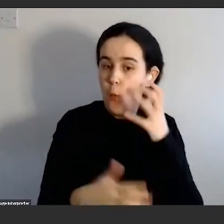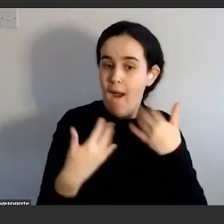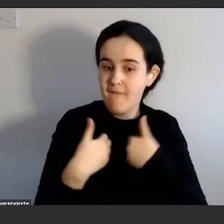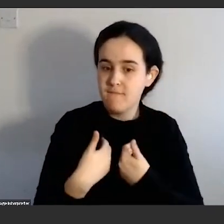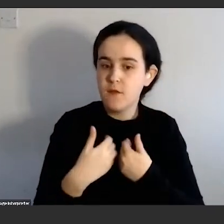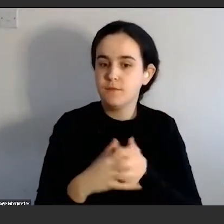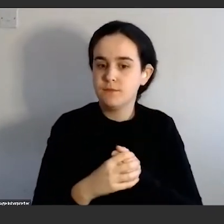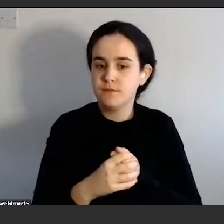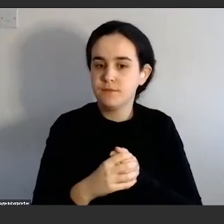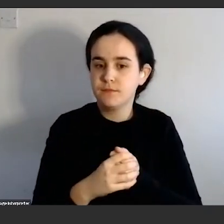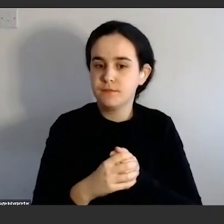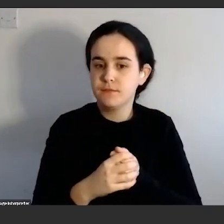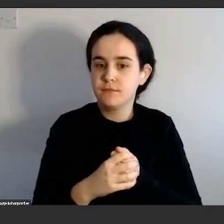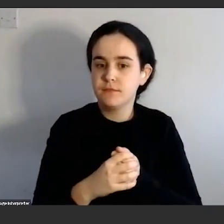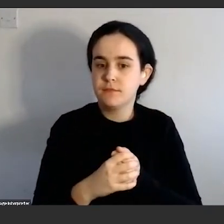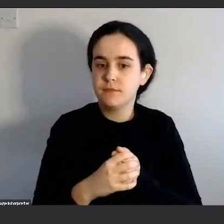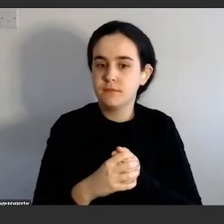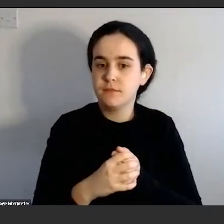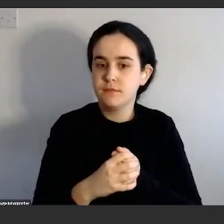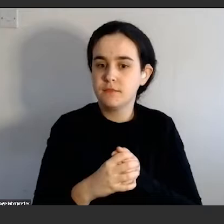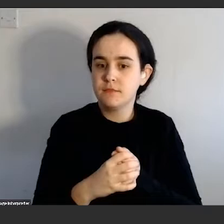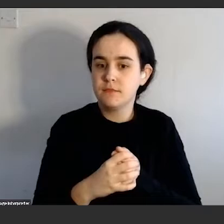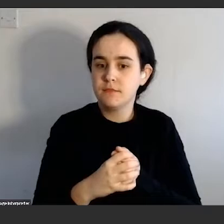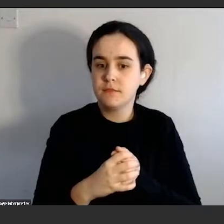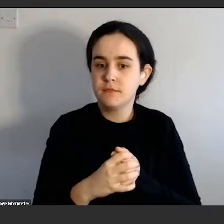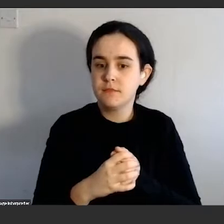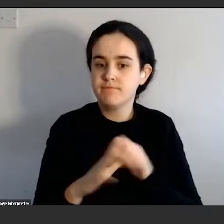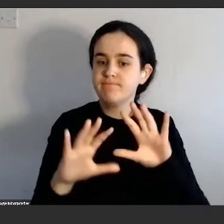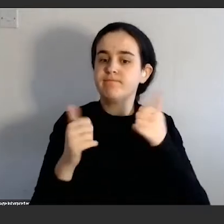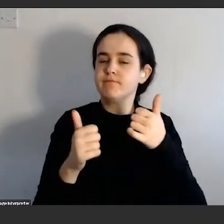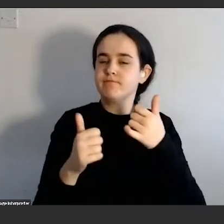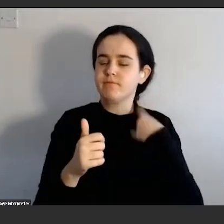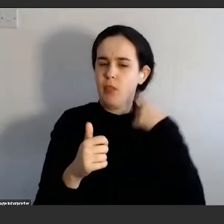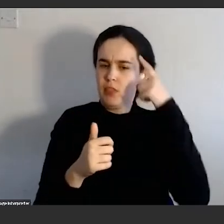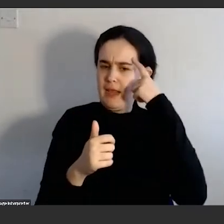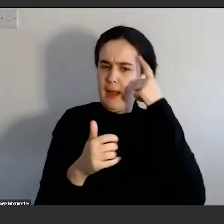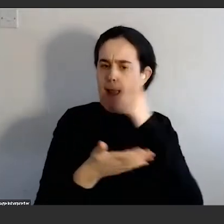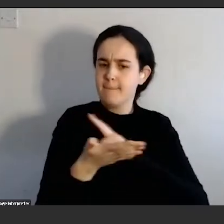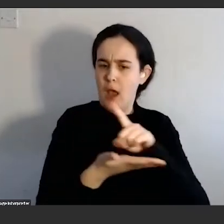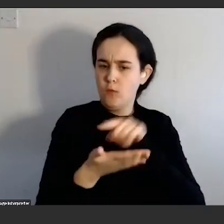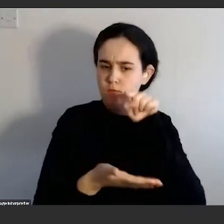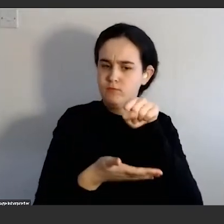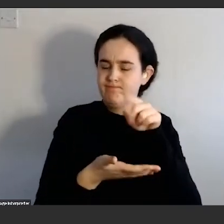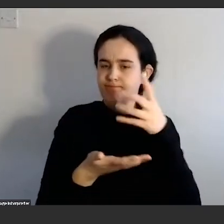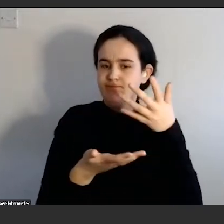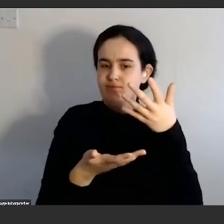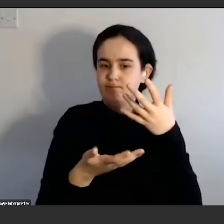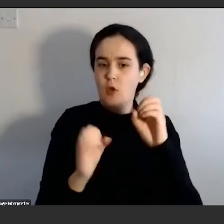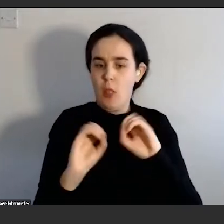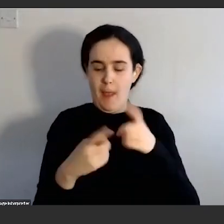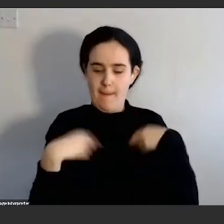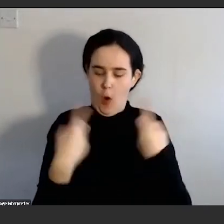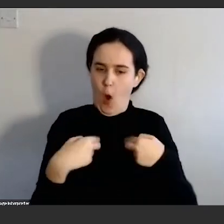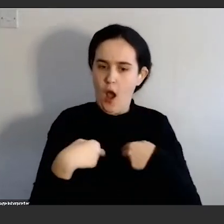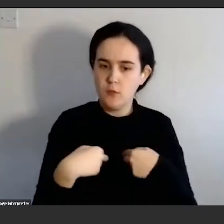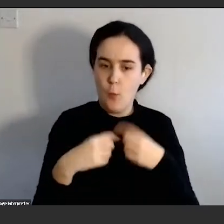about us without us, and that's such an important thing. And I feel I'm so grateful to be here today. And my